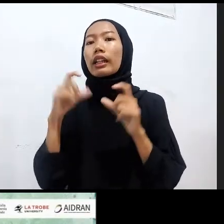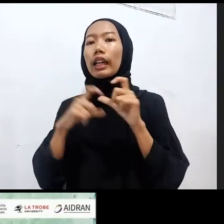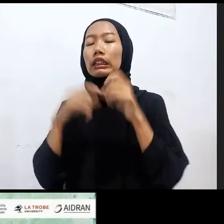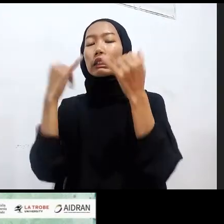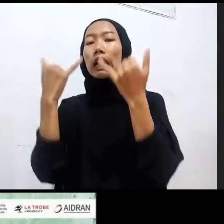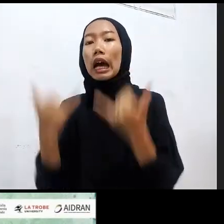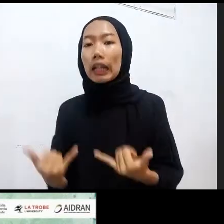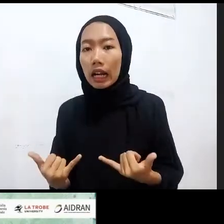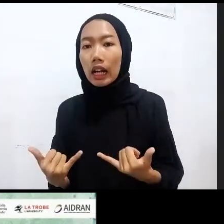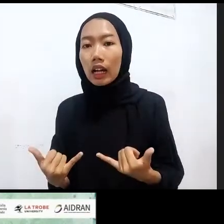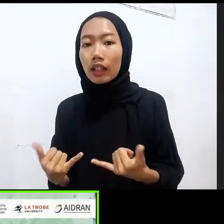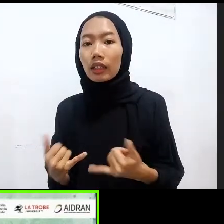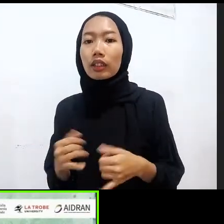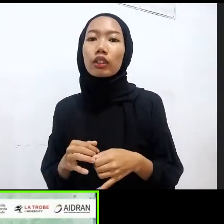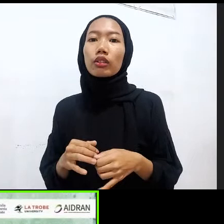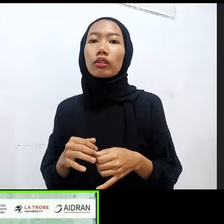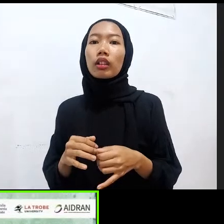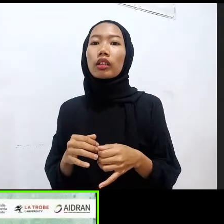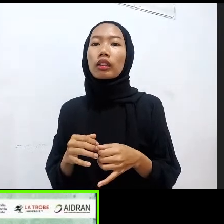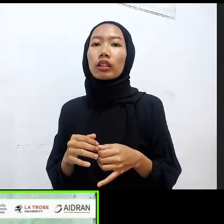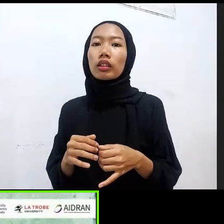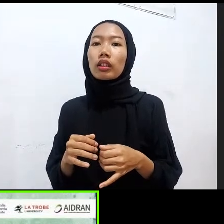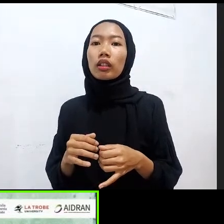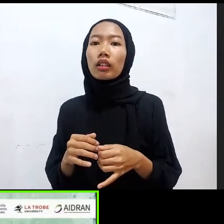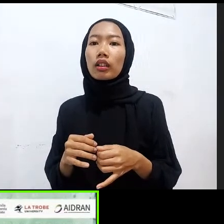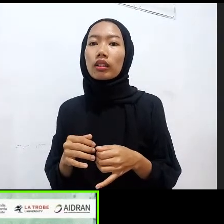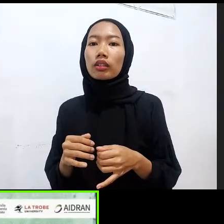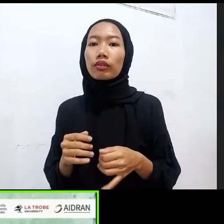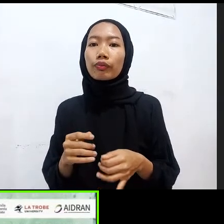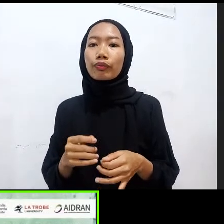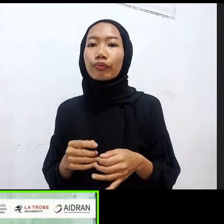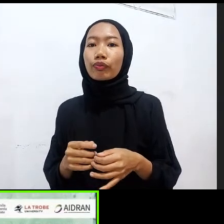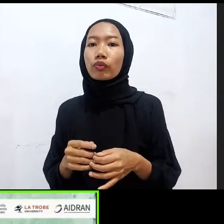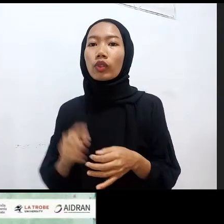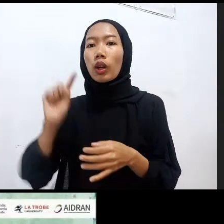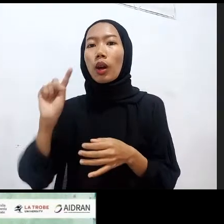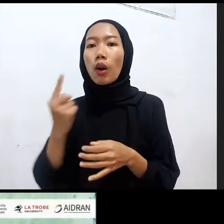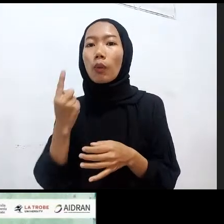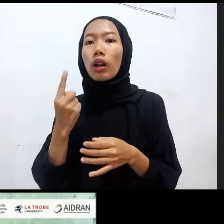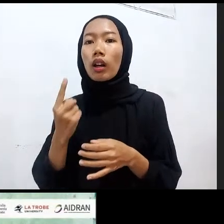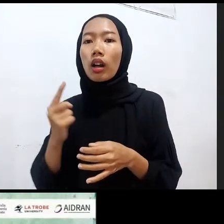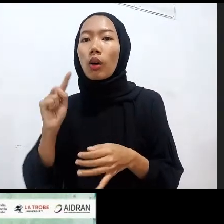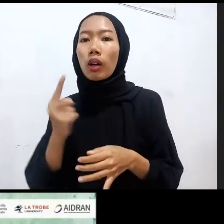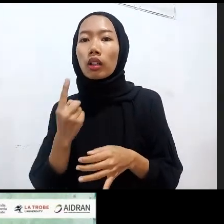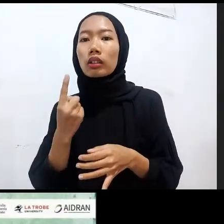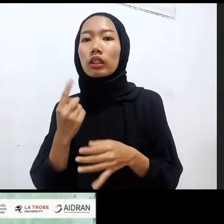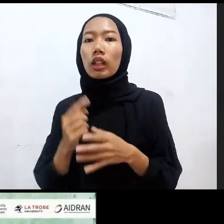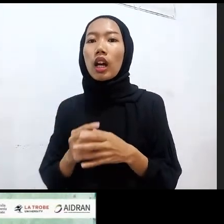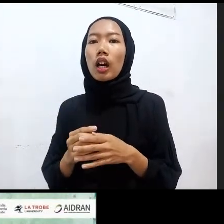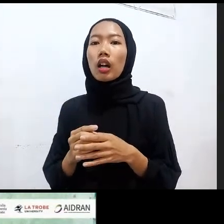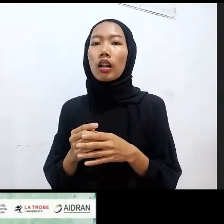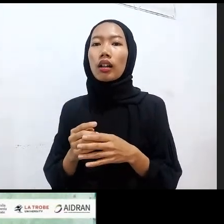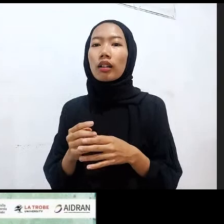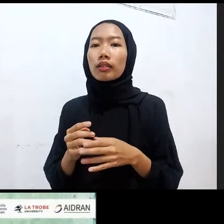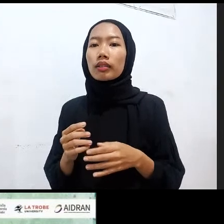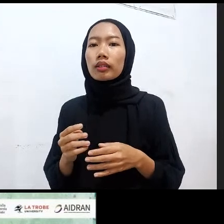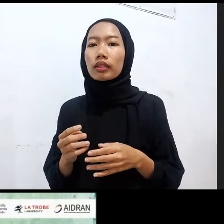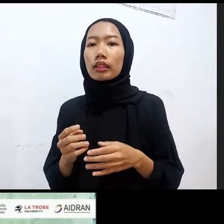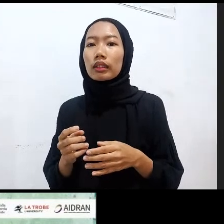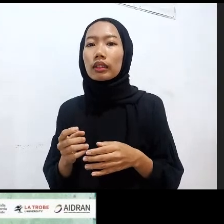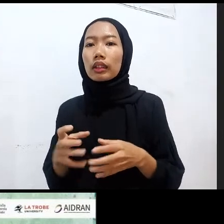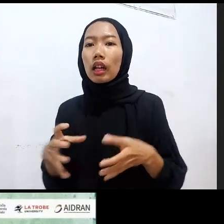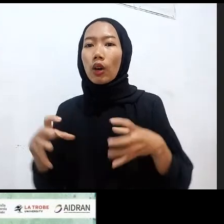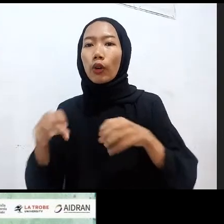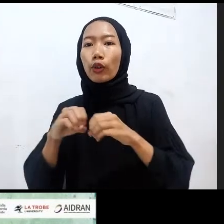He was the one who held carriage. So Julia Gillard was the one who signed the papers, but he was the one who did all the work. So we're